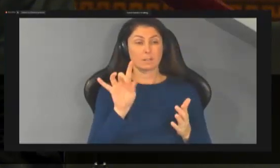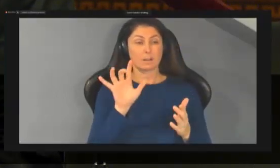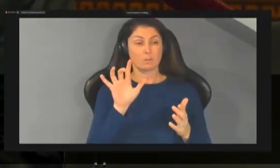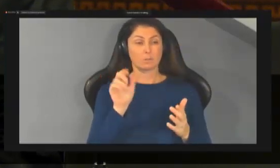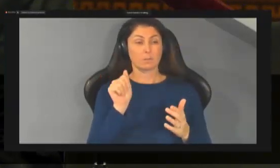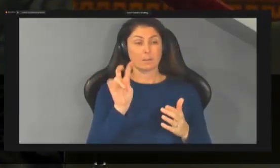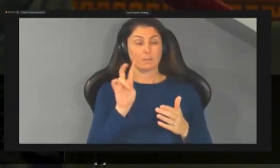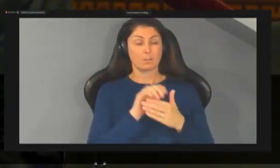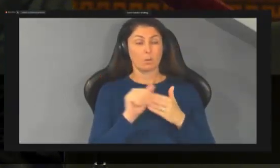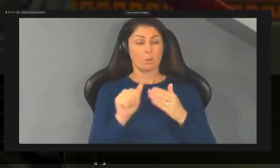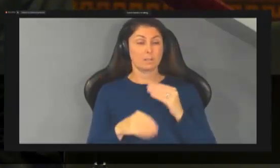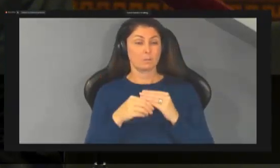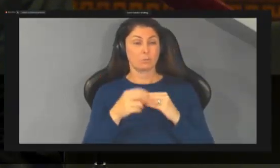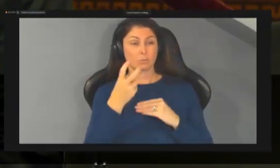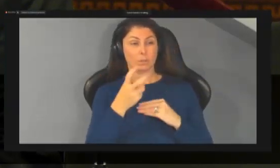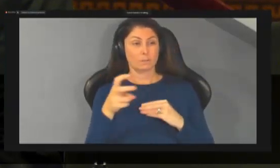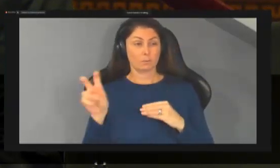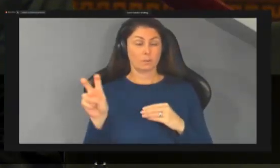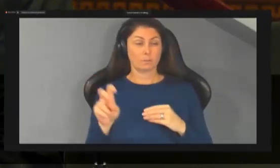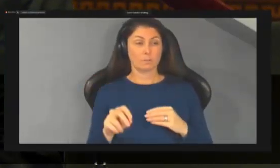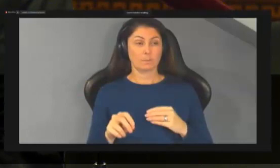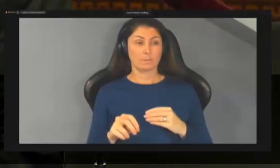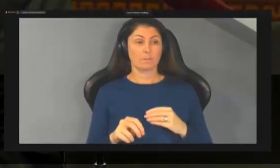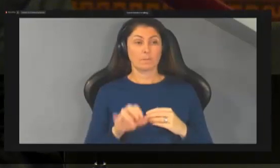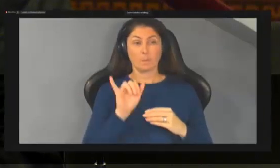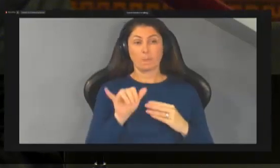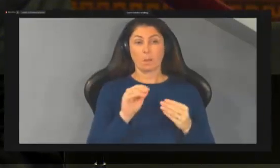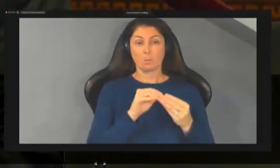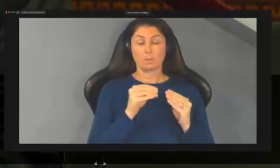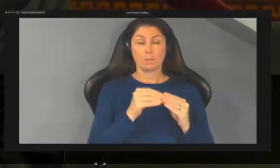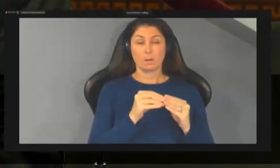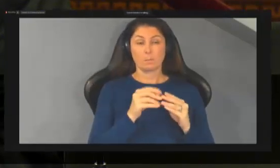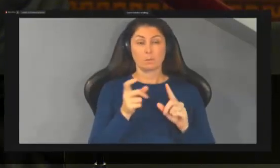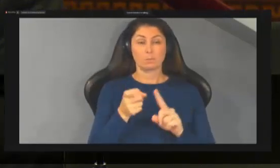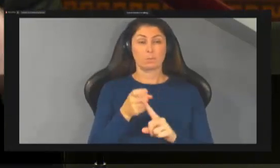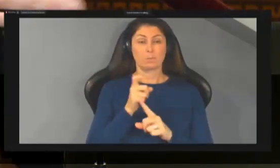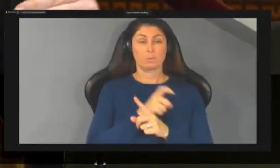$425,817 additional transferred out. Those numbers were derived from the